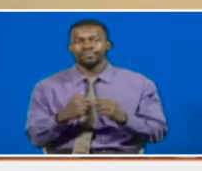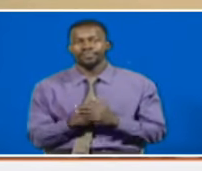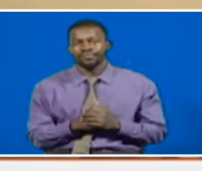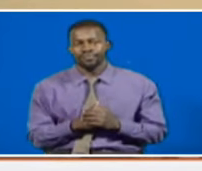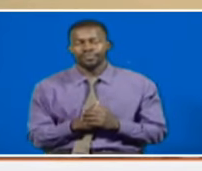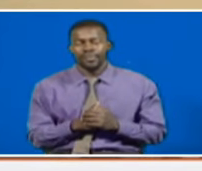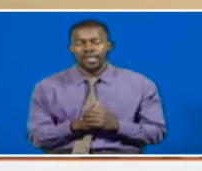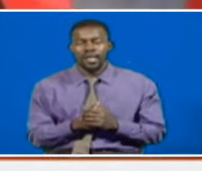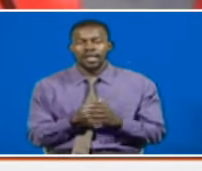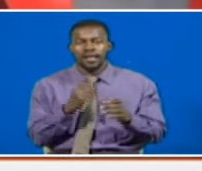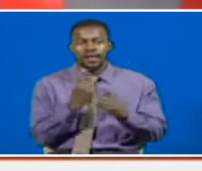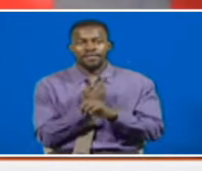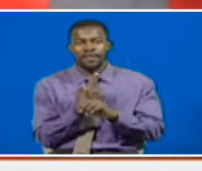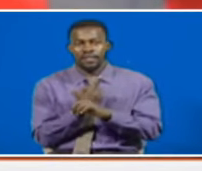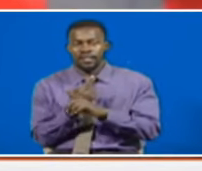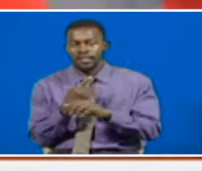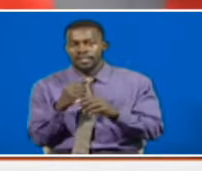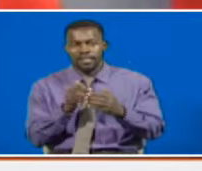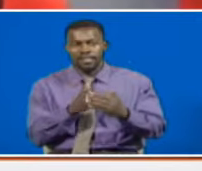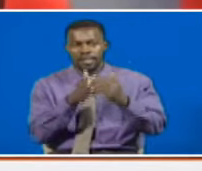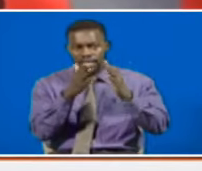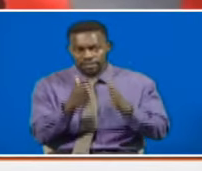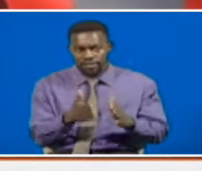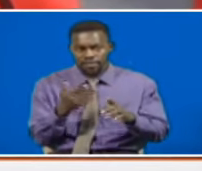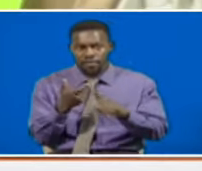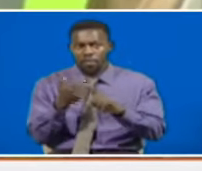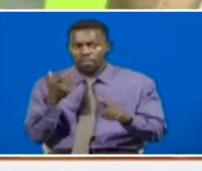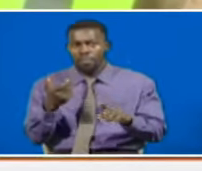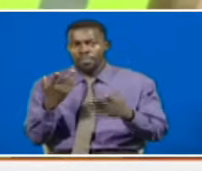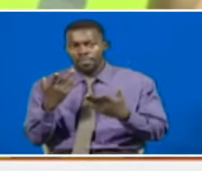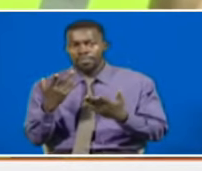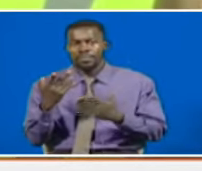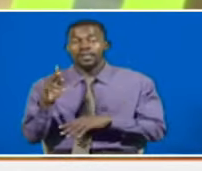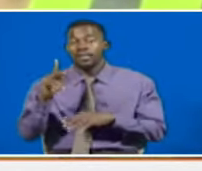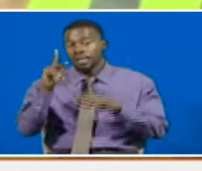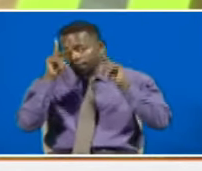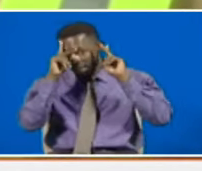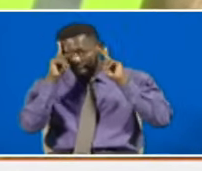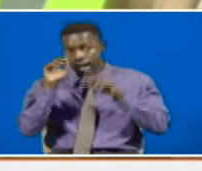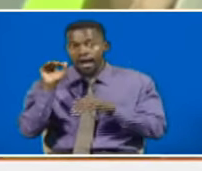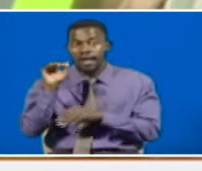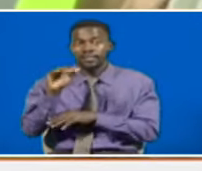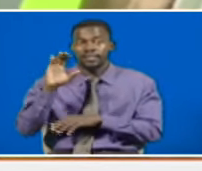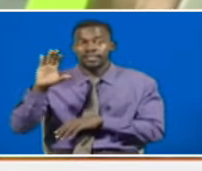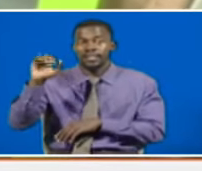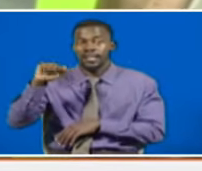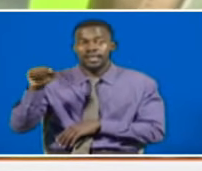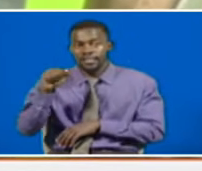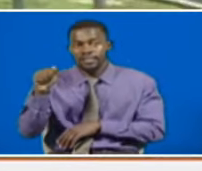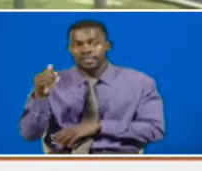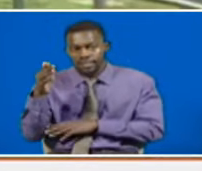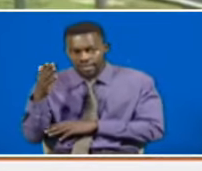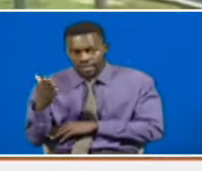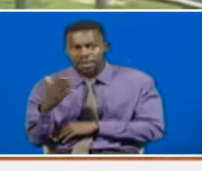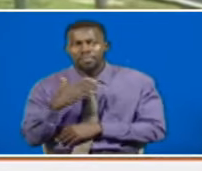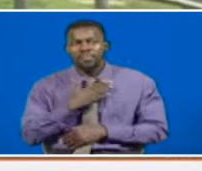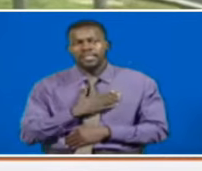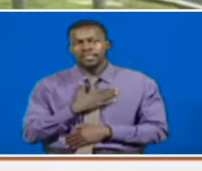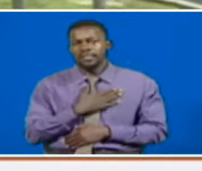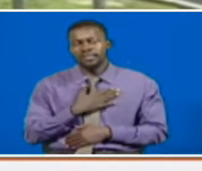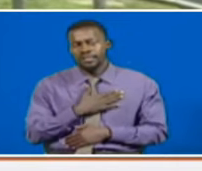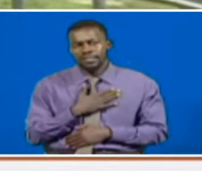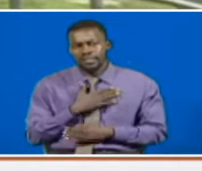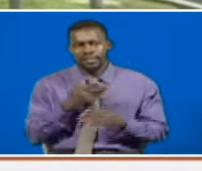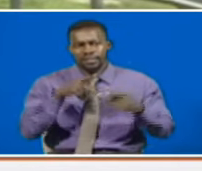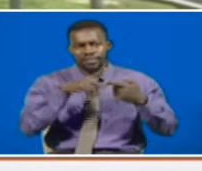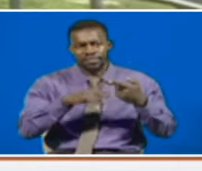Local leaders from Western Kenya have asked Transport CS Kipchumba Murkomen to move fast and carry out road repairs along the highway,